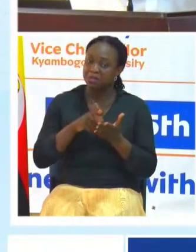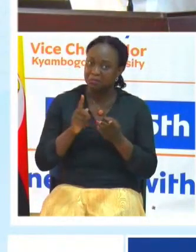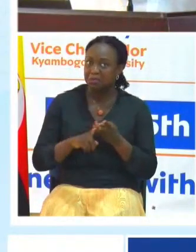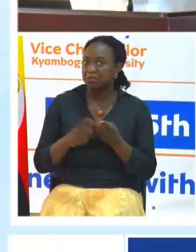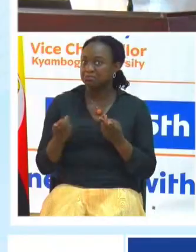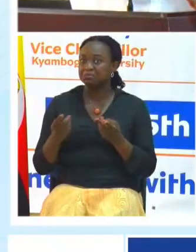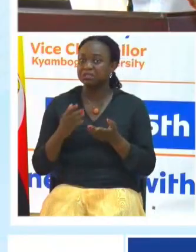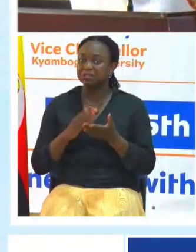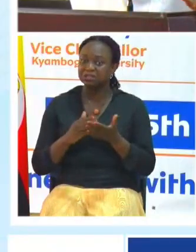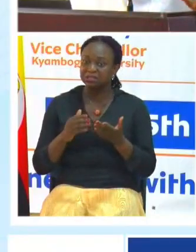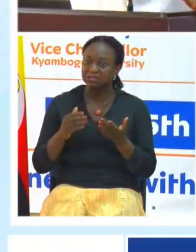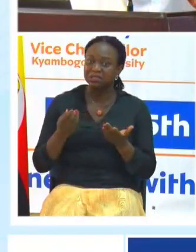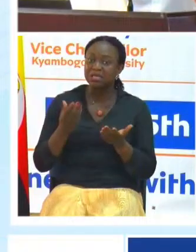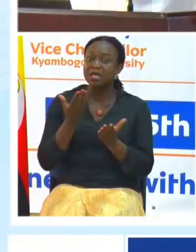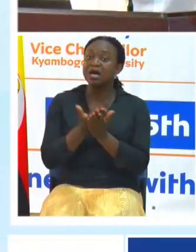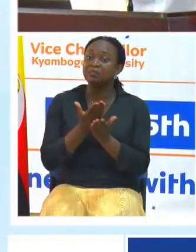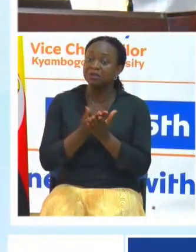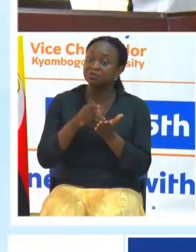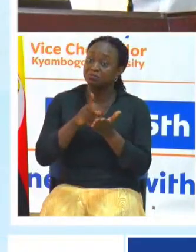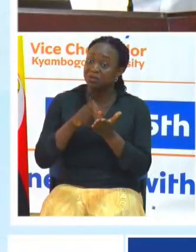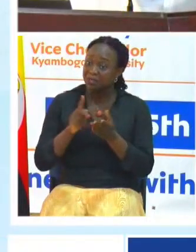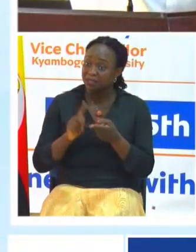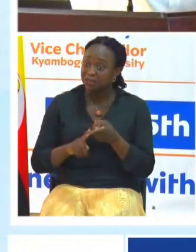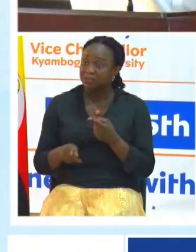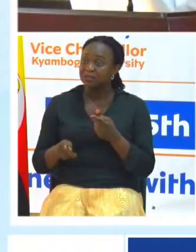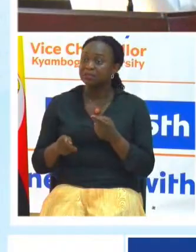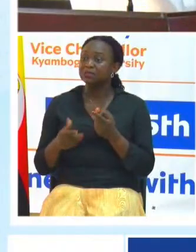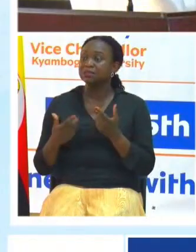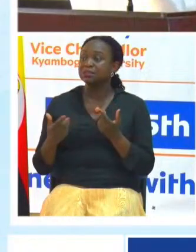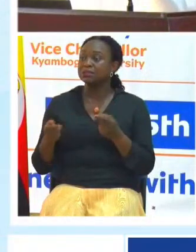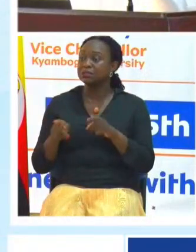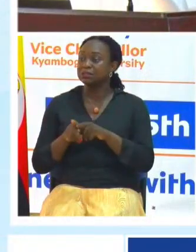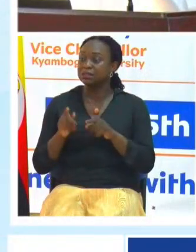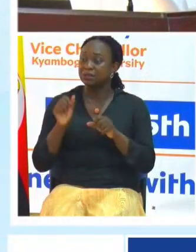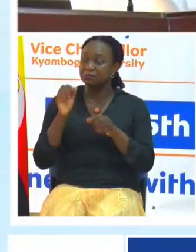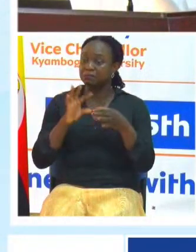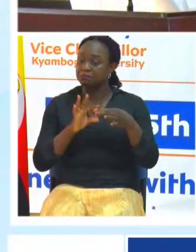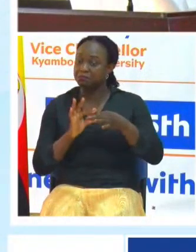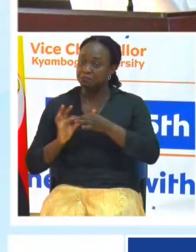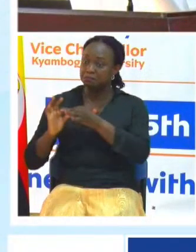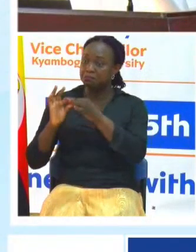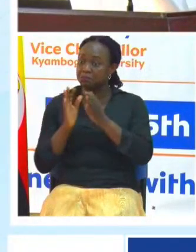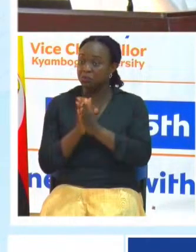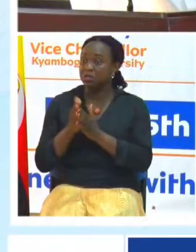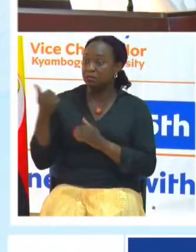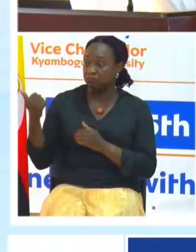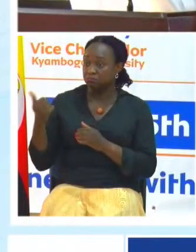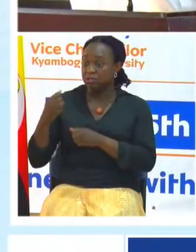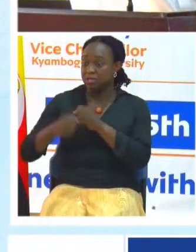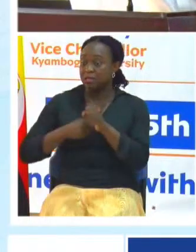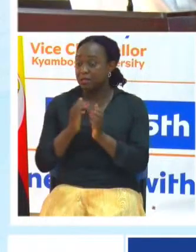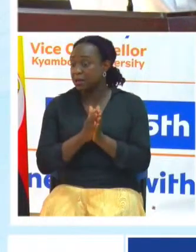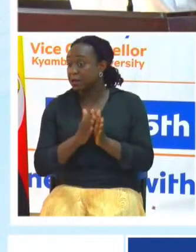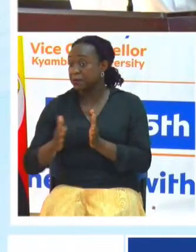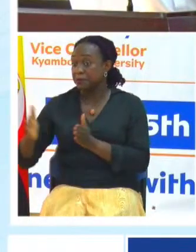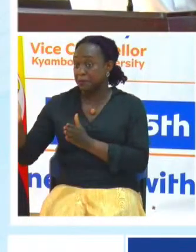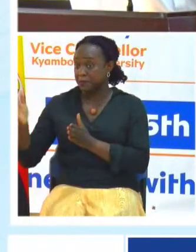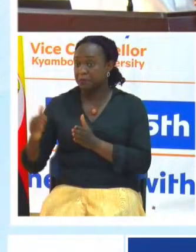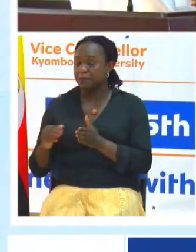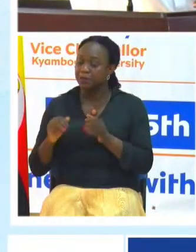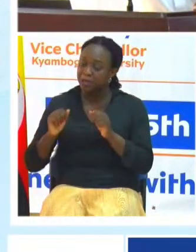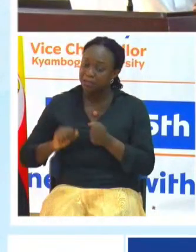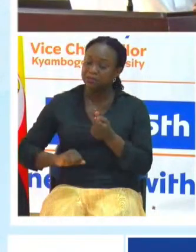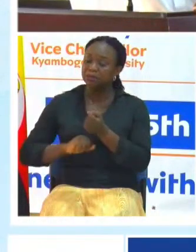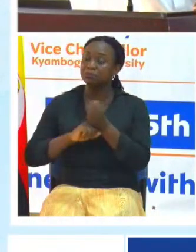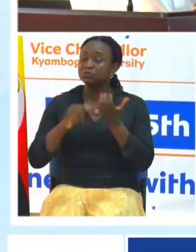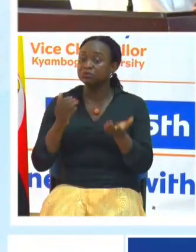fees, application payment fees. They also work exclusively with me throughout the year. We support them